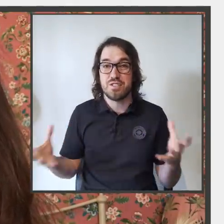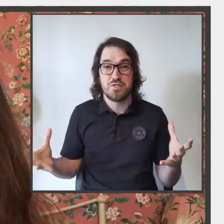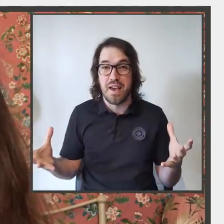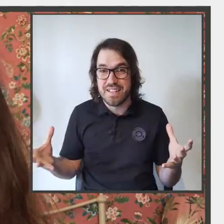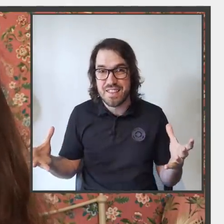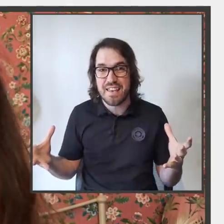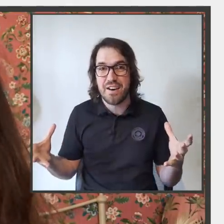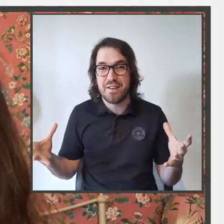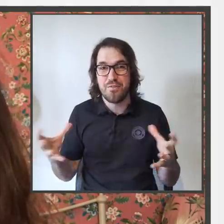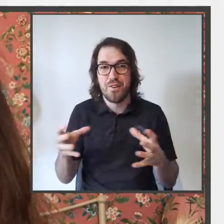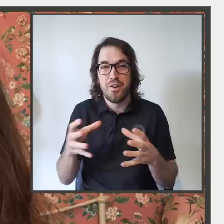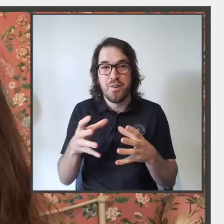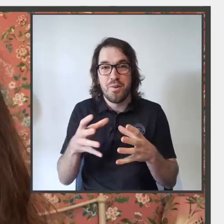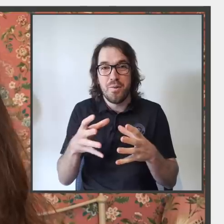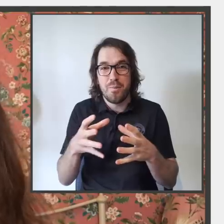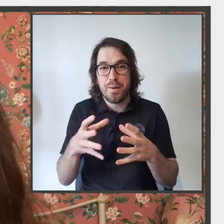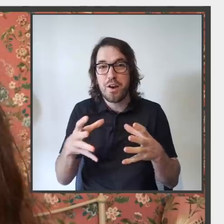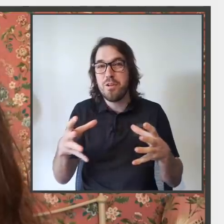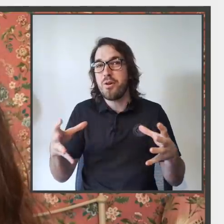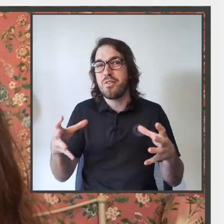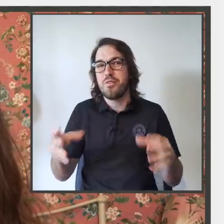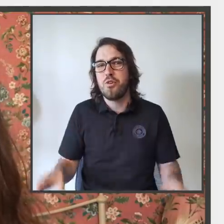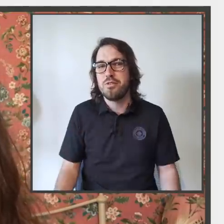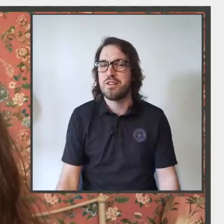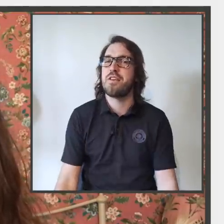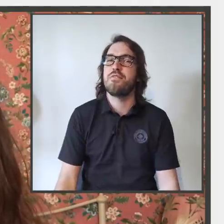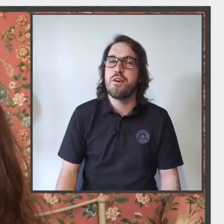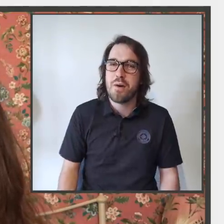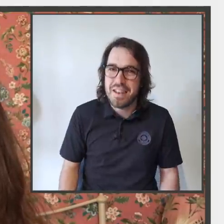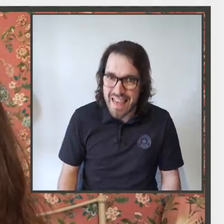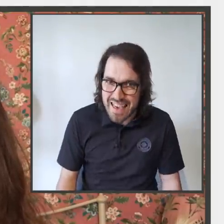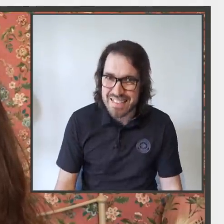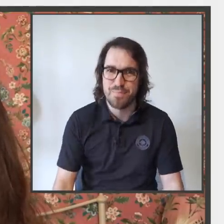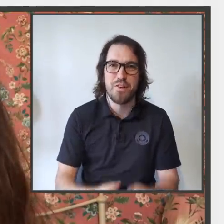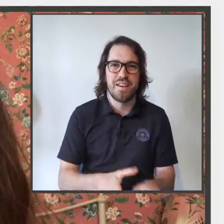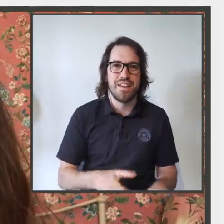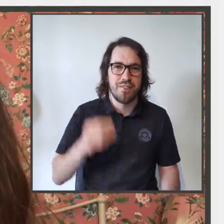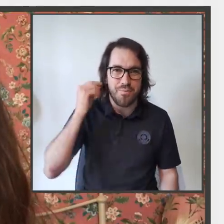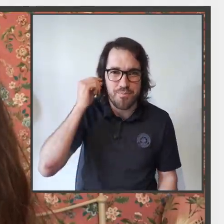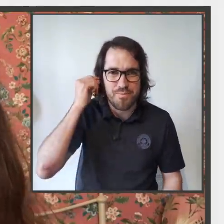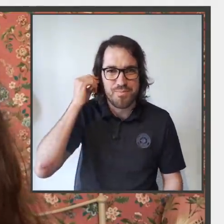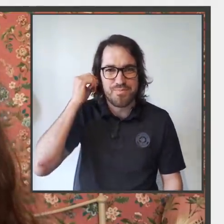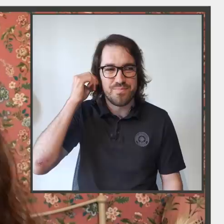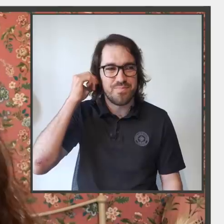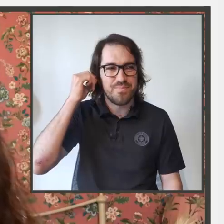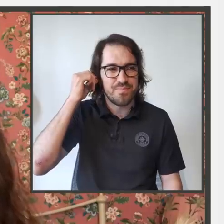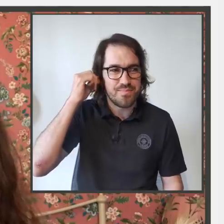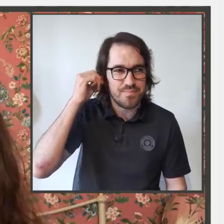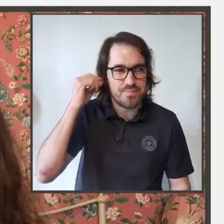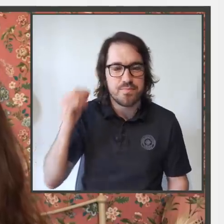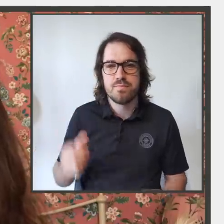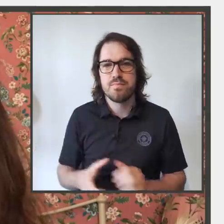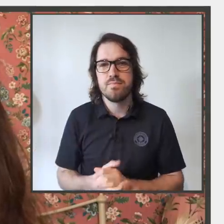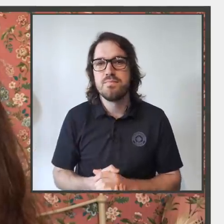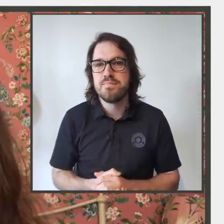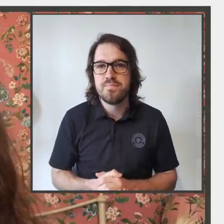jeans stretch, they kind of become longer than normal, so they fit my legs perfectly, right? That's right, yes. So anything